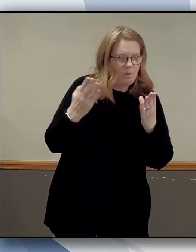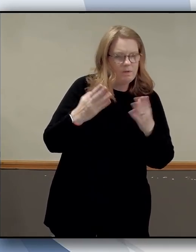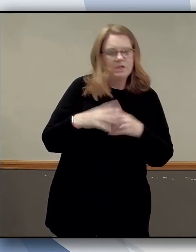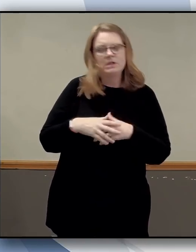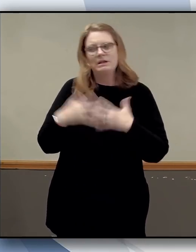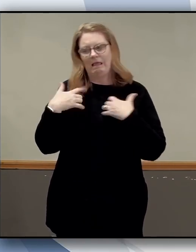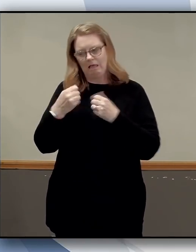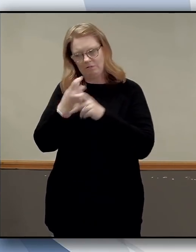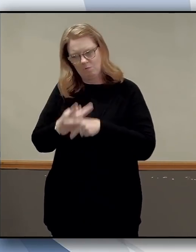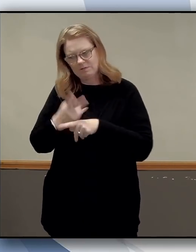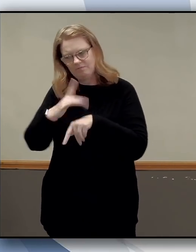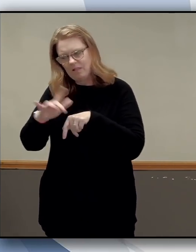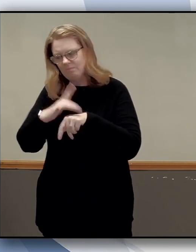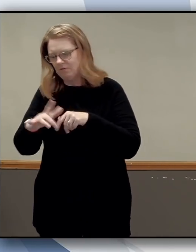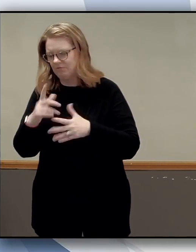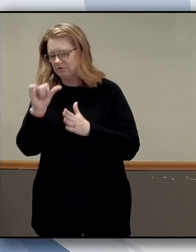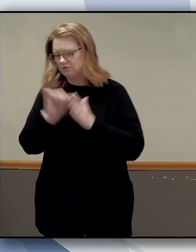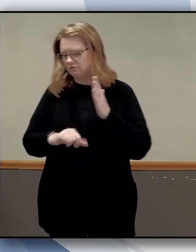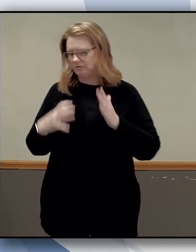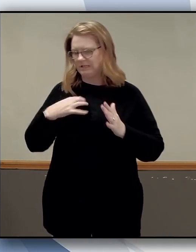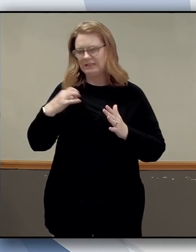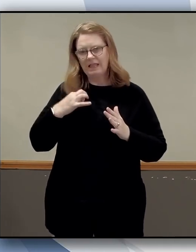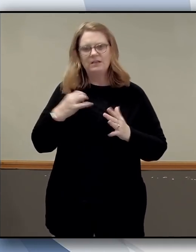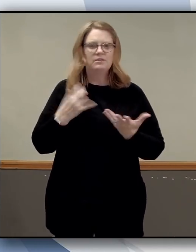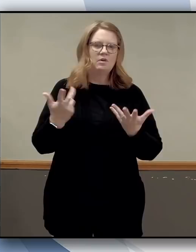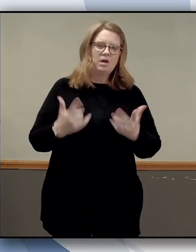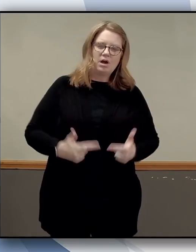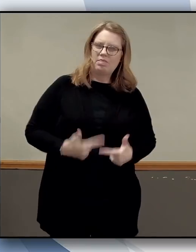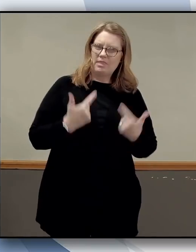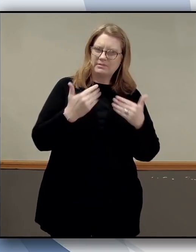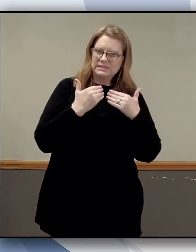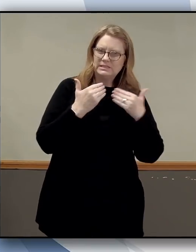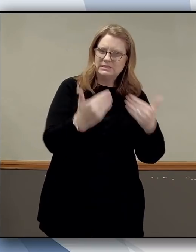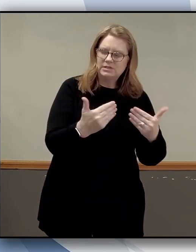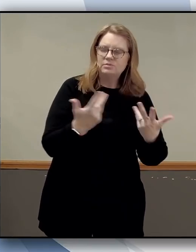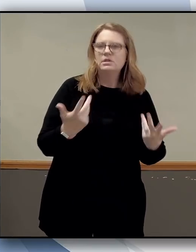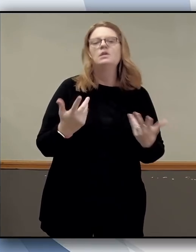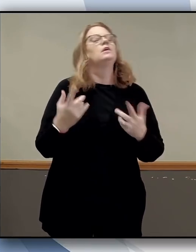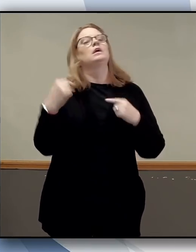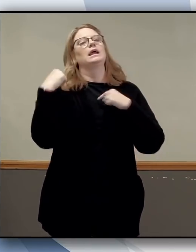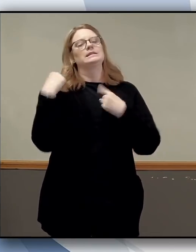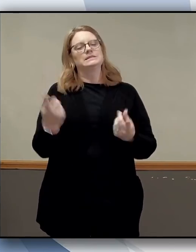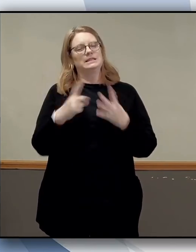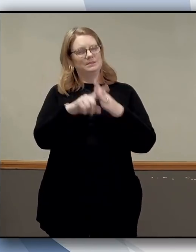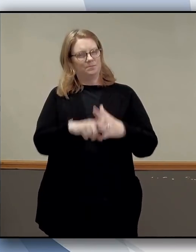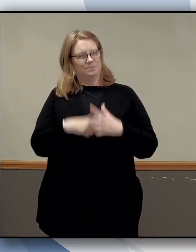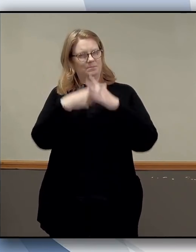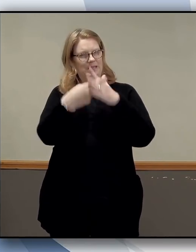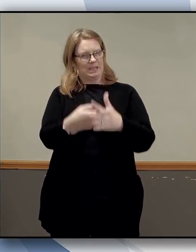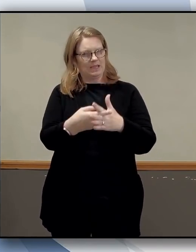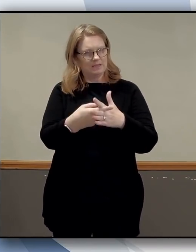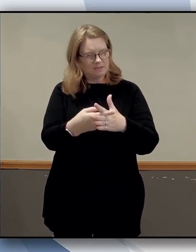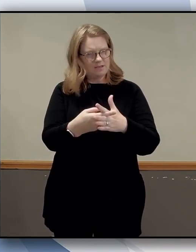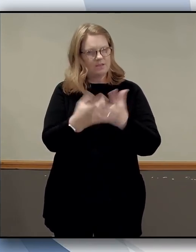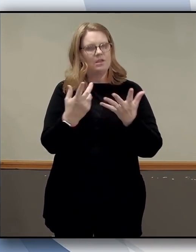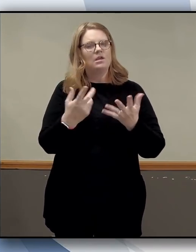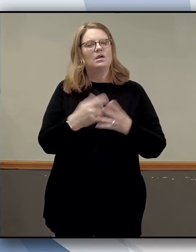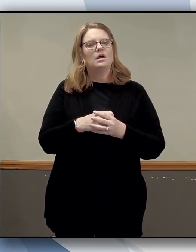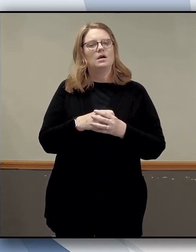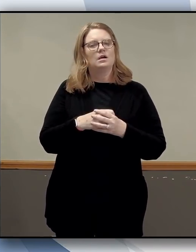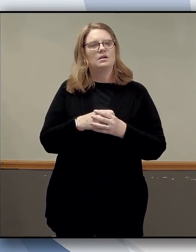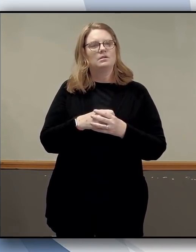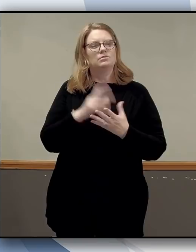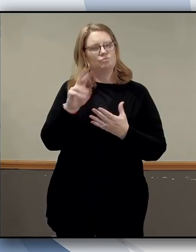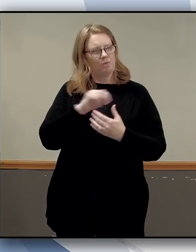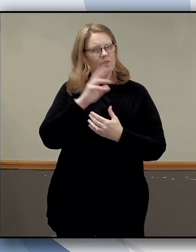surgeries, we kept our lives moving ahead. And since the beginning of that pandemic, North Dakota has charted